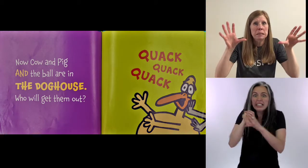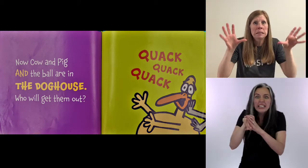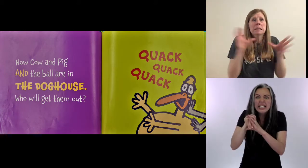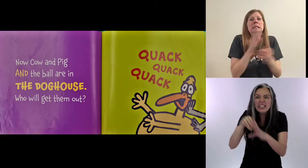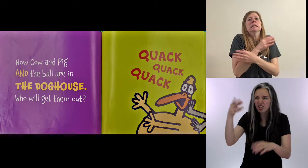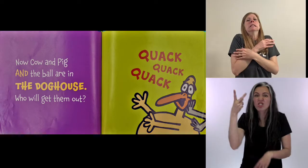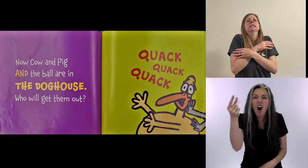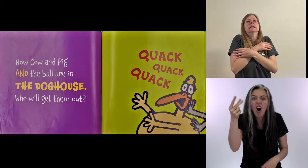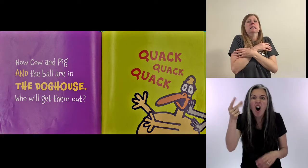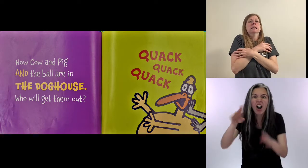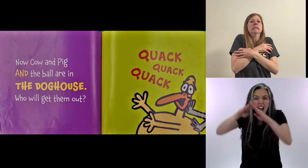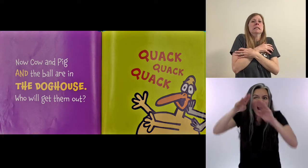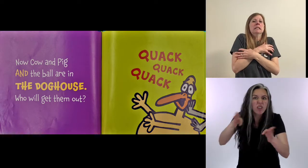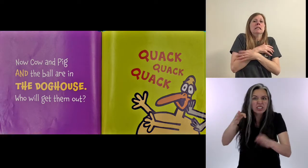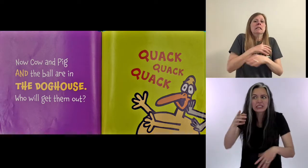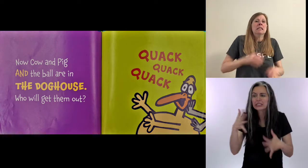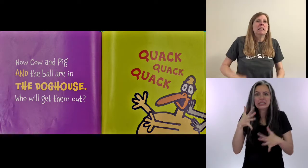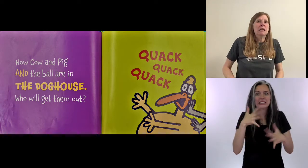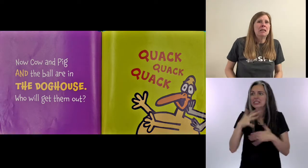doghouse. Who